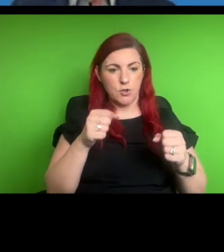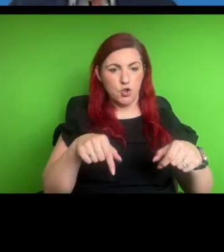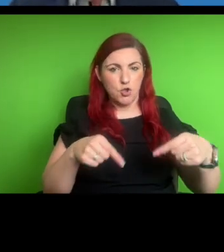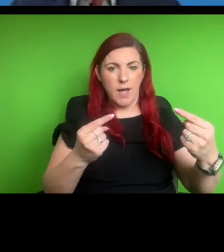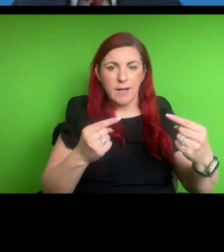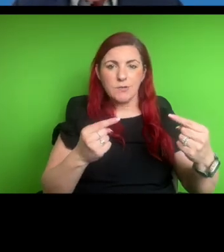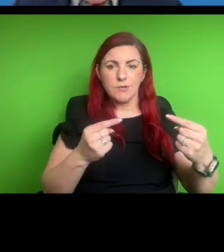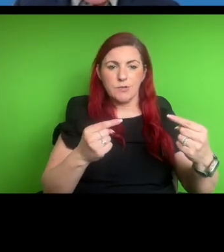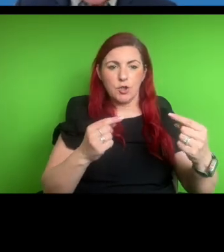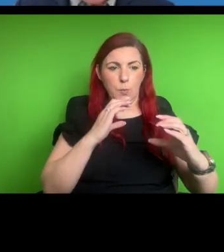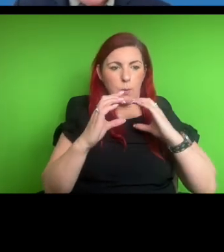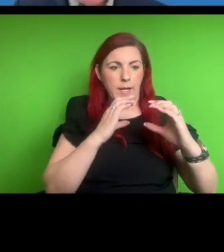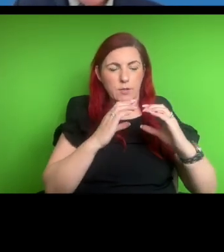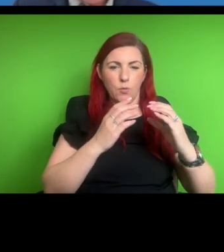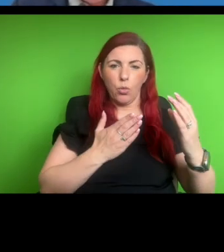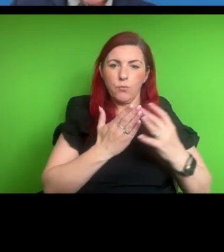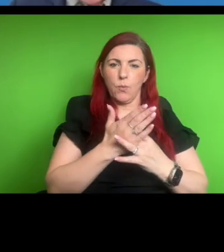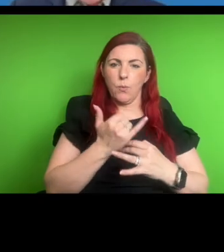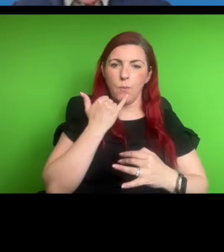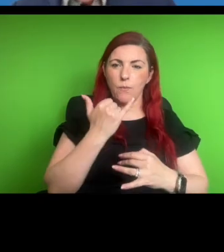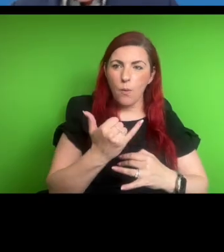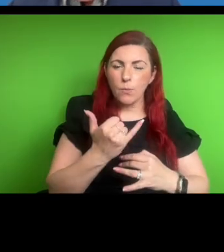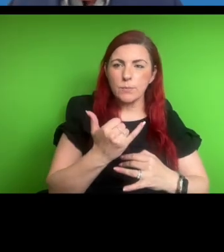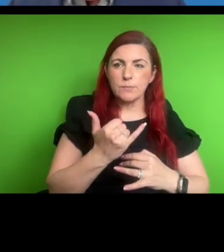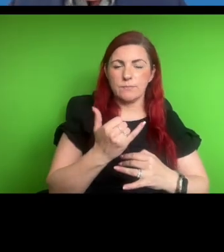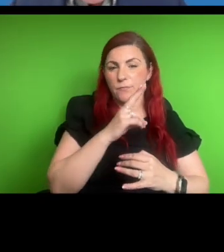the service in another way.